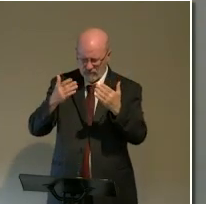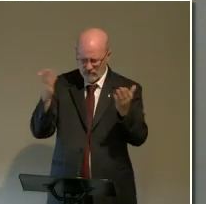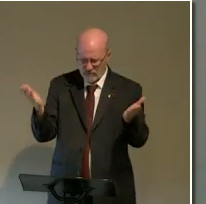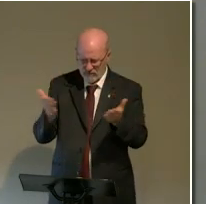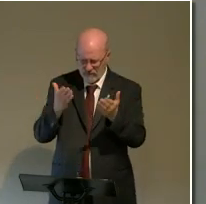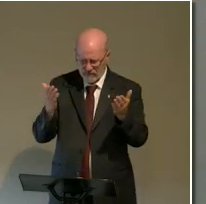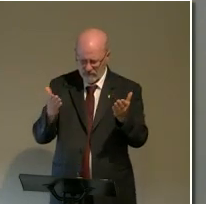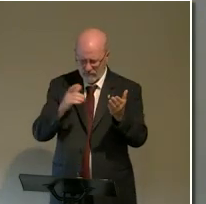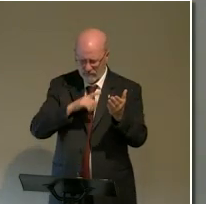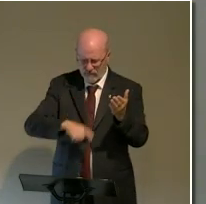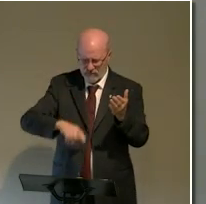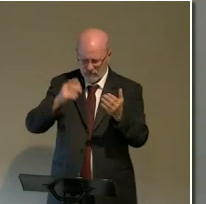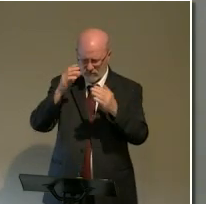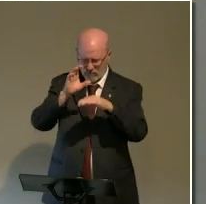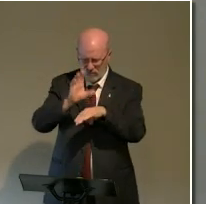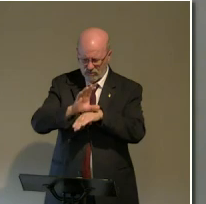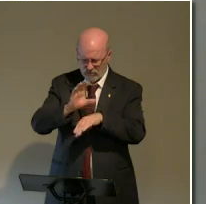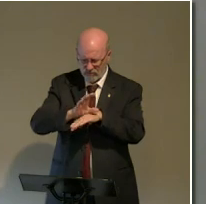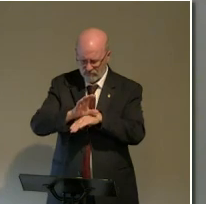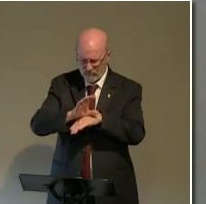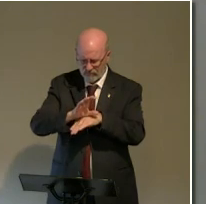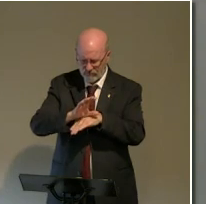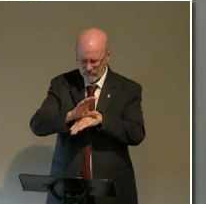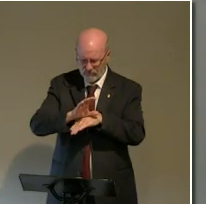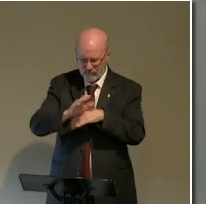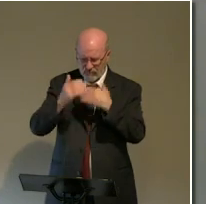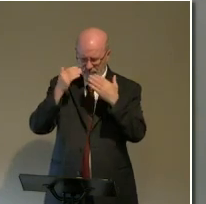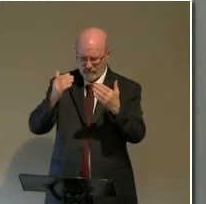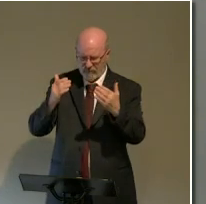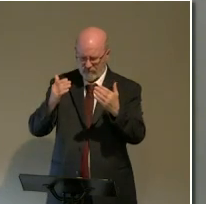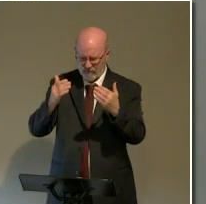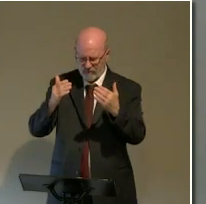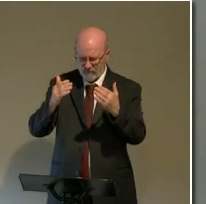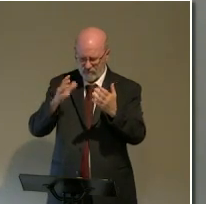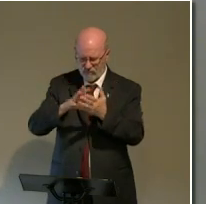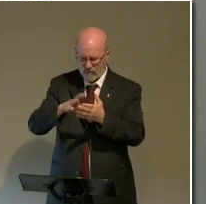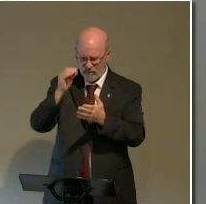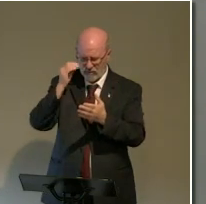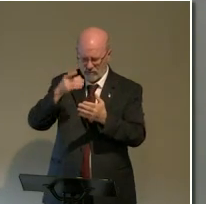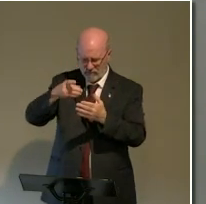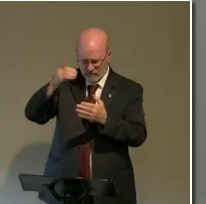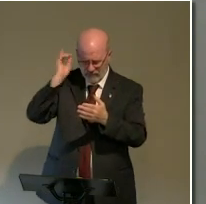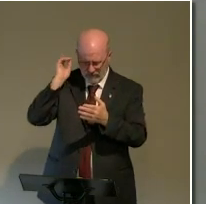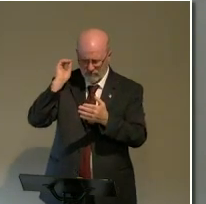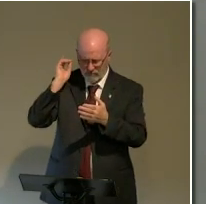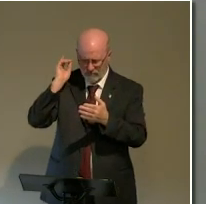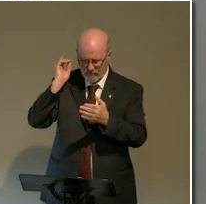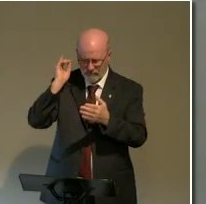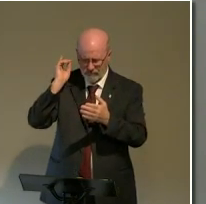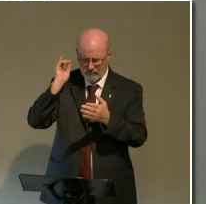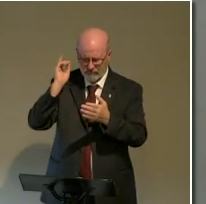here, Lord, in your house. And we thank you that we can learn from Daniel as